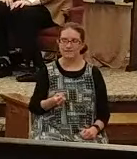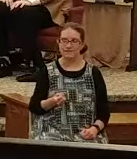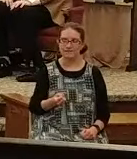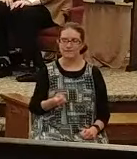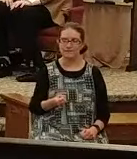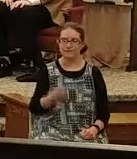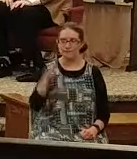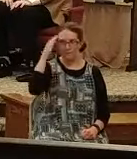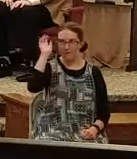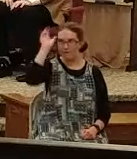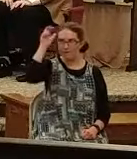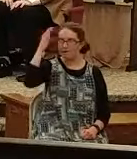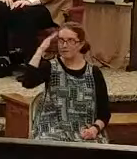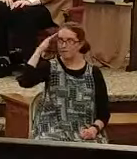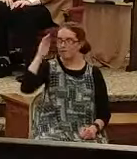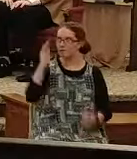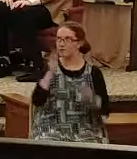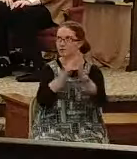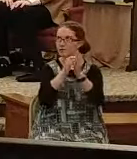You know how Satan knows your weakness?